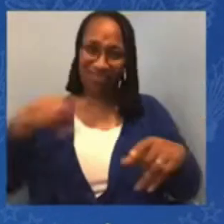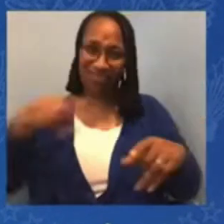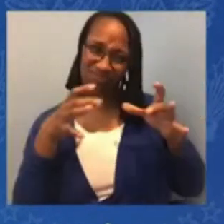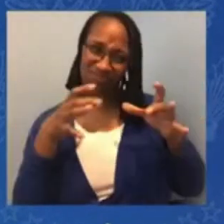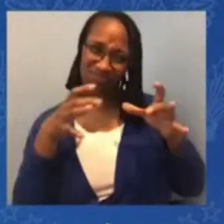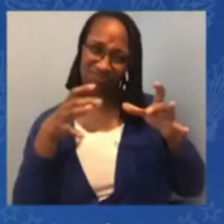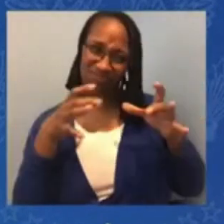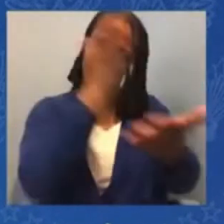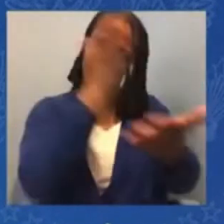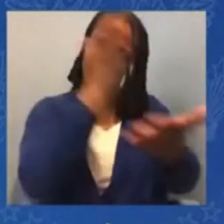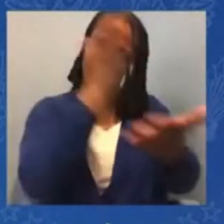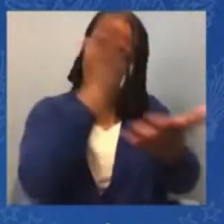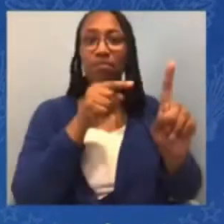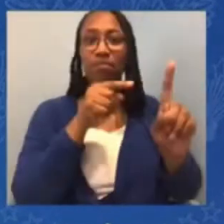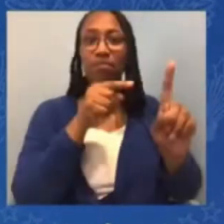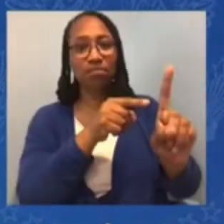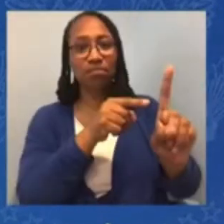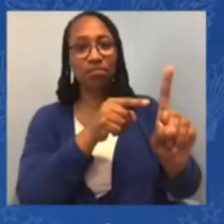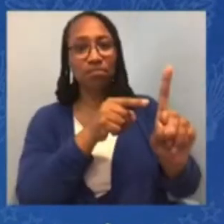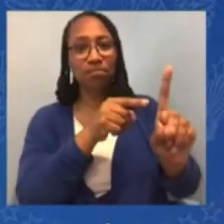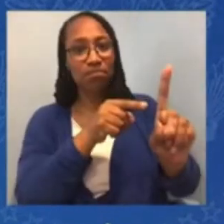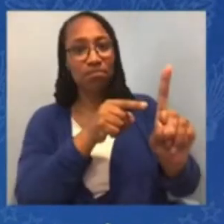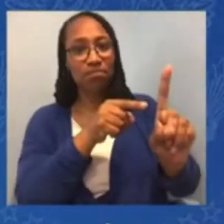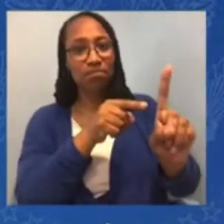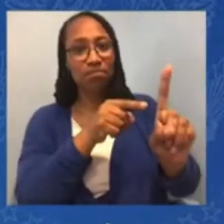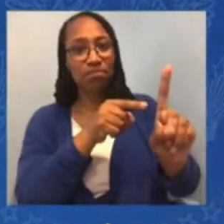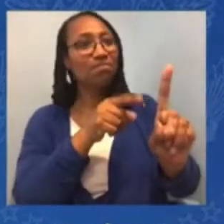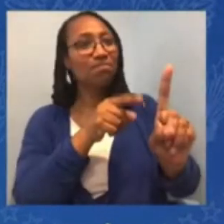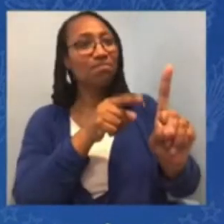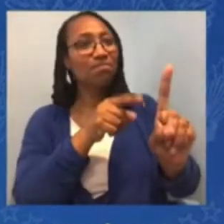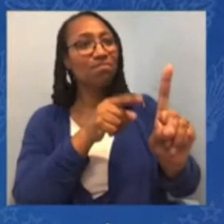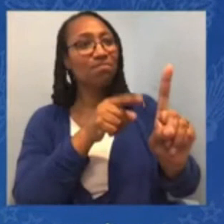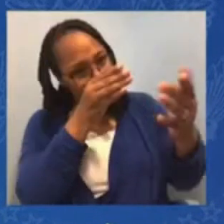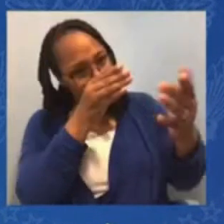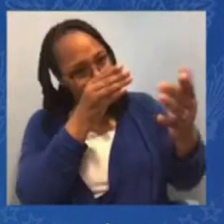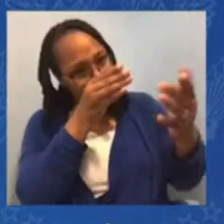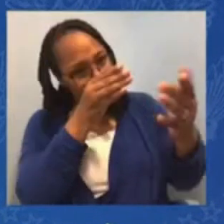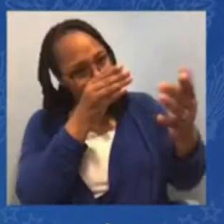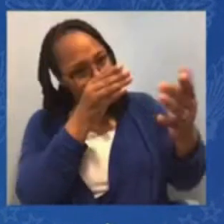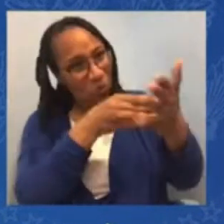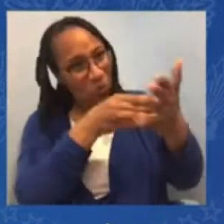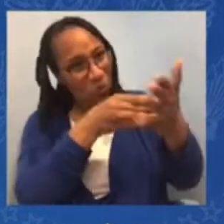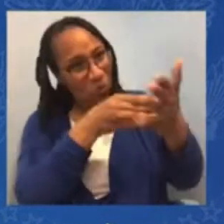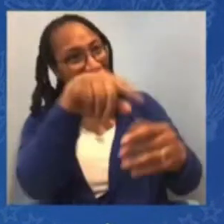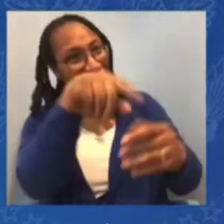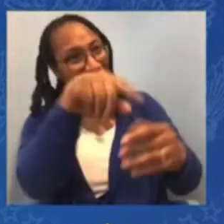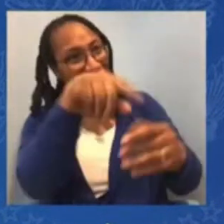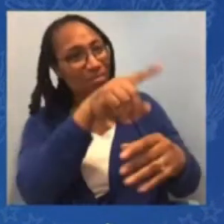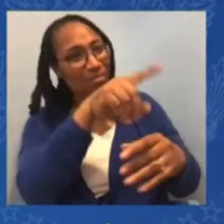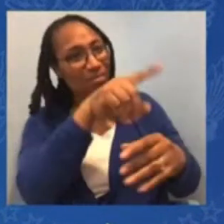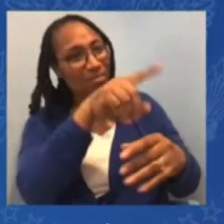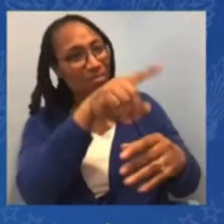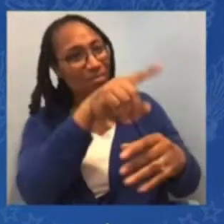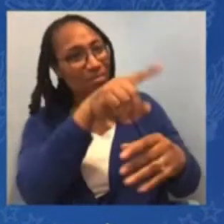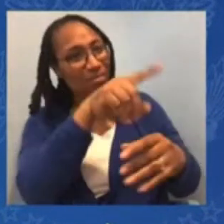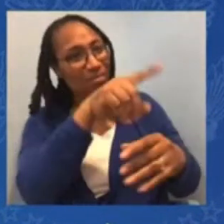And it's time we establish universal background checks that require safe storage for firearms. And just remember,